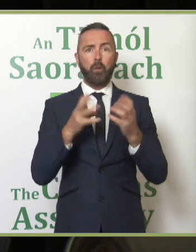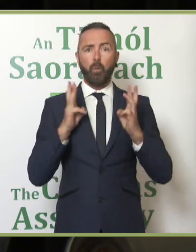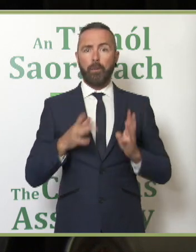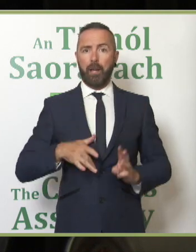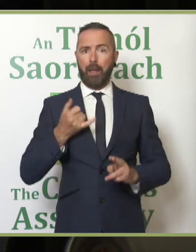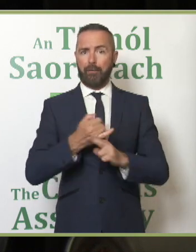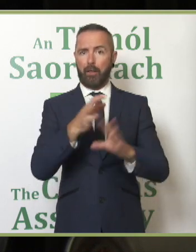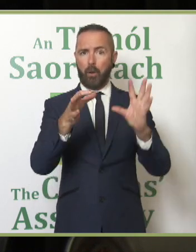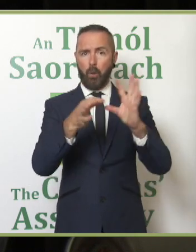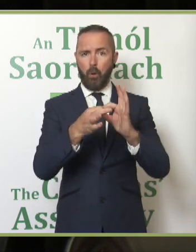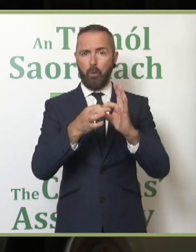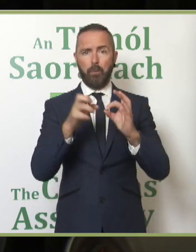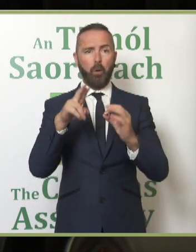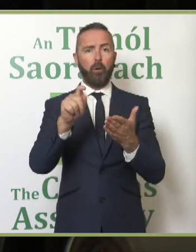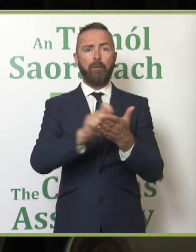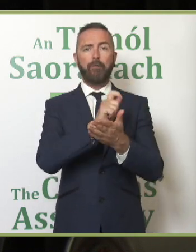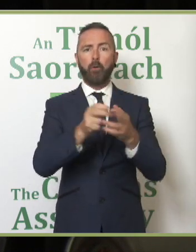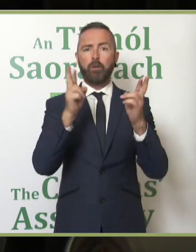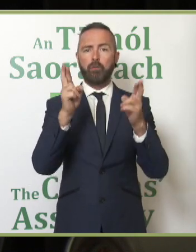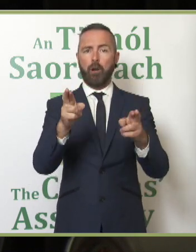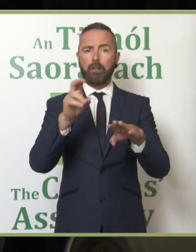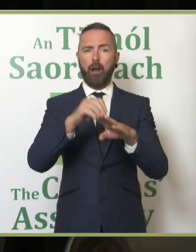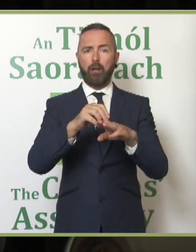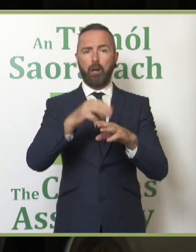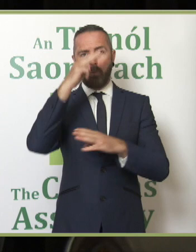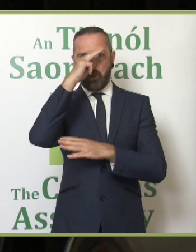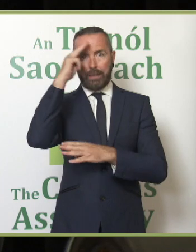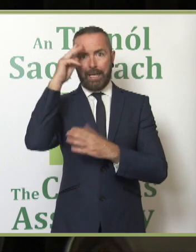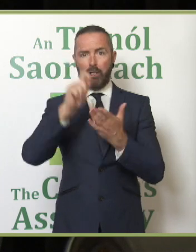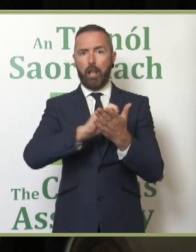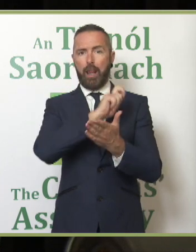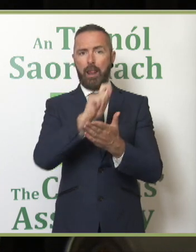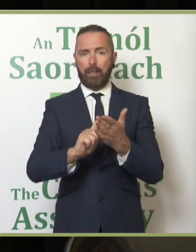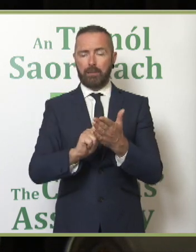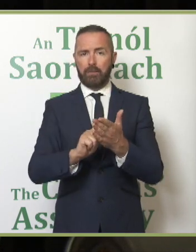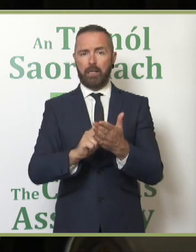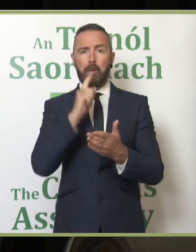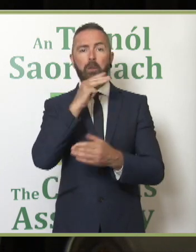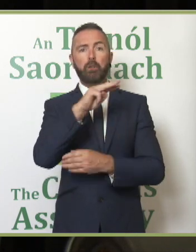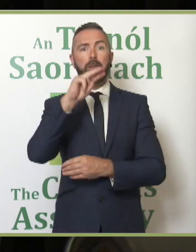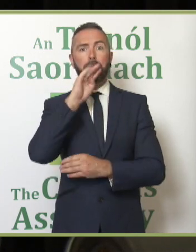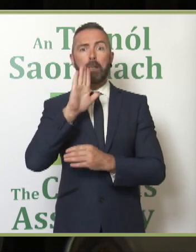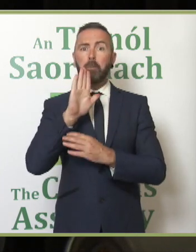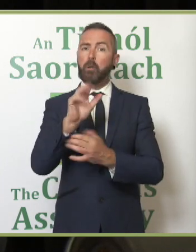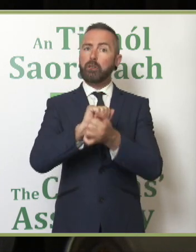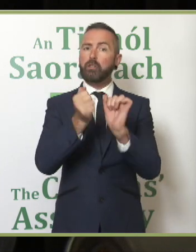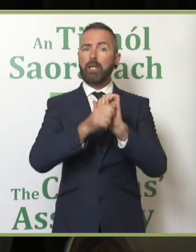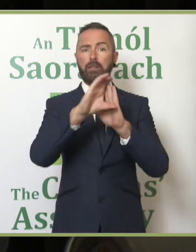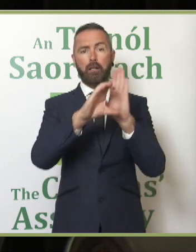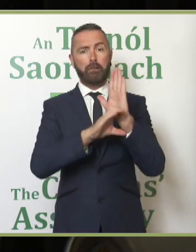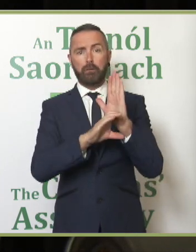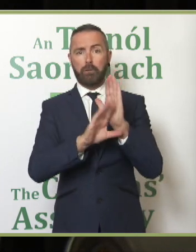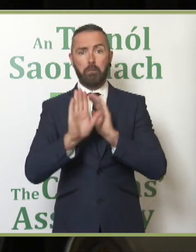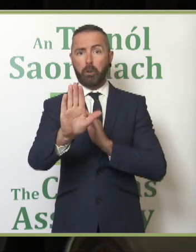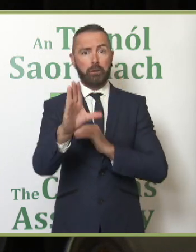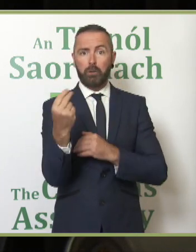voting rights on presidential elections. But it doesn't have to be changes to the Constitution which come out of